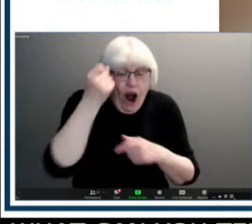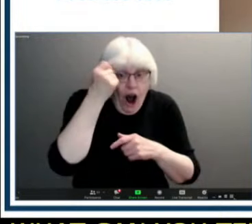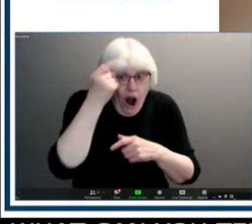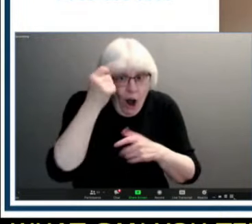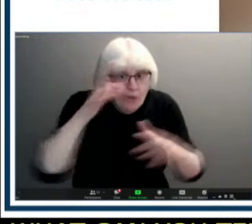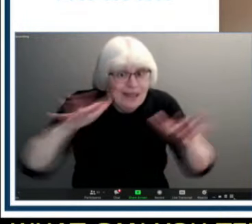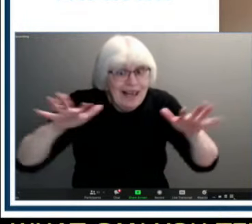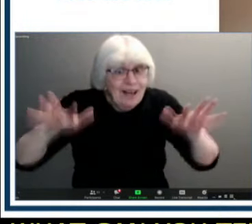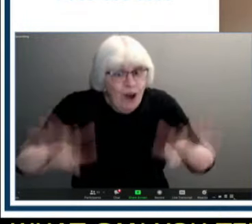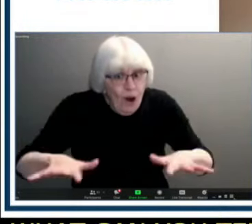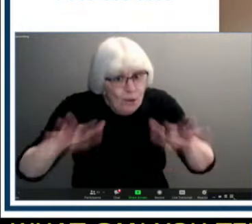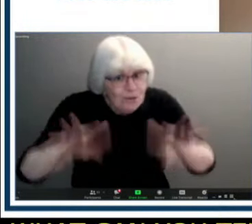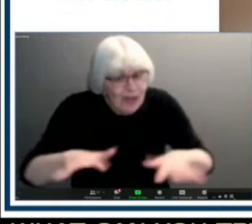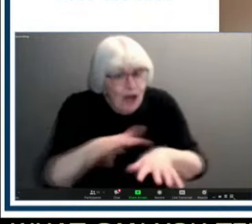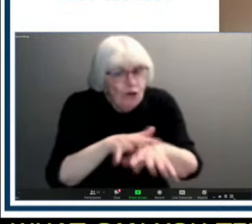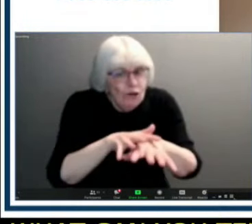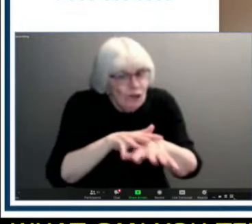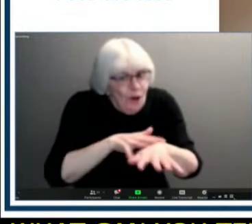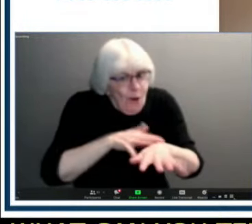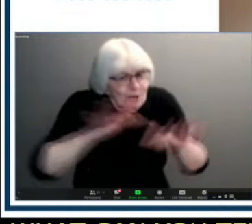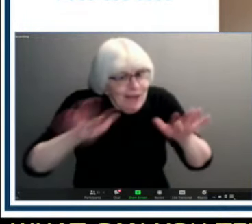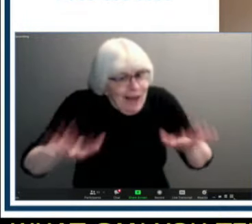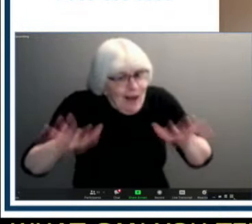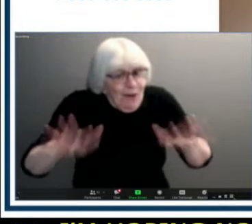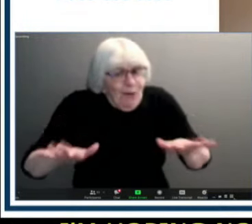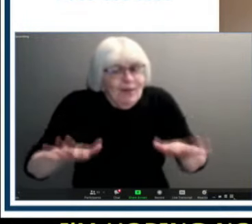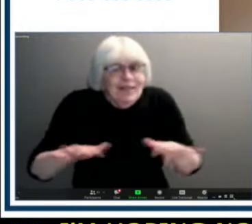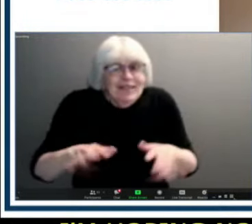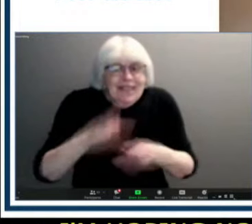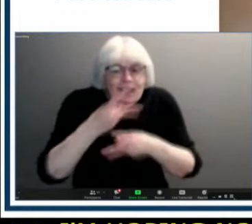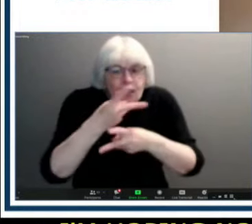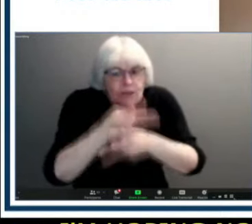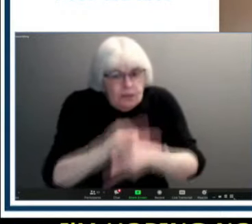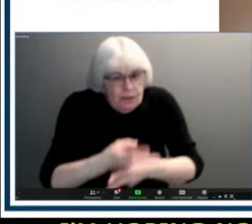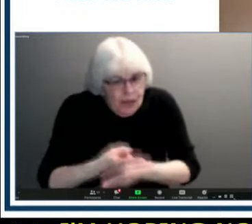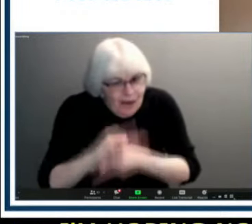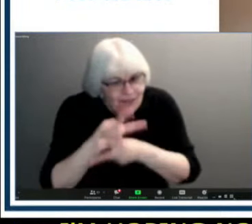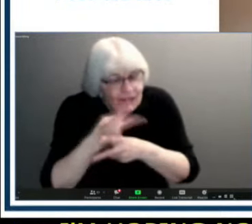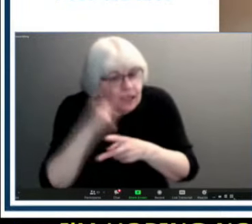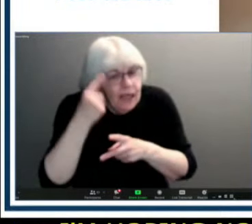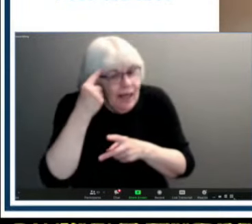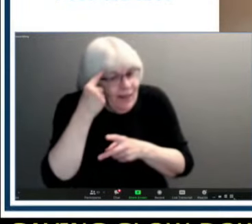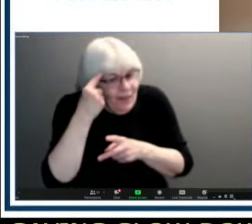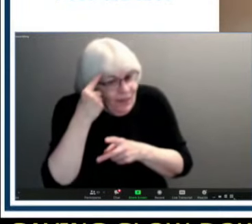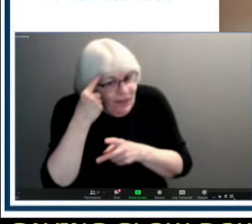clearly means be careful and be thoughtful about what kind of travel you're doing.